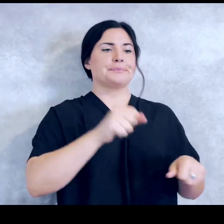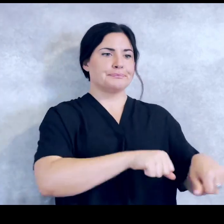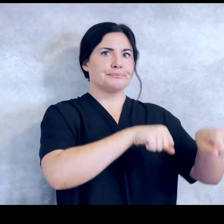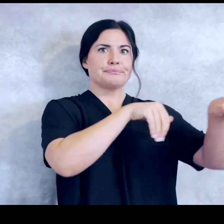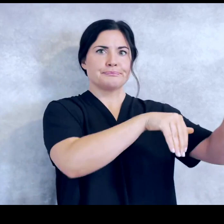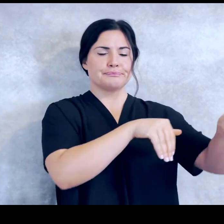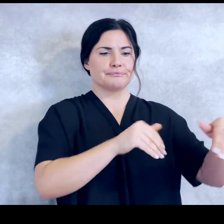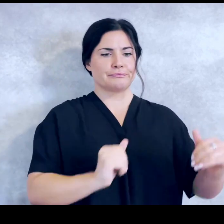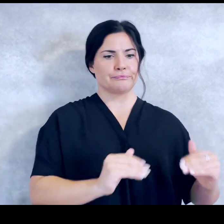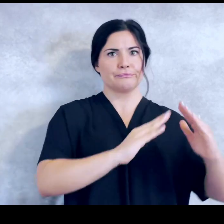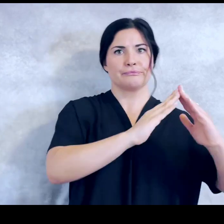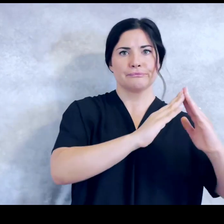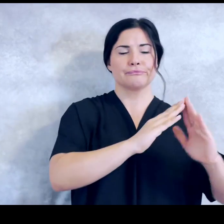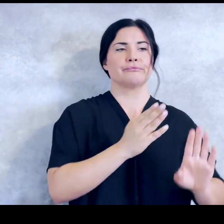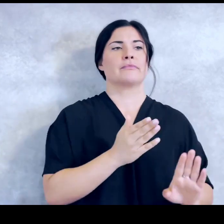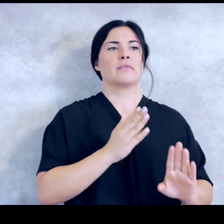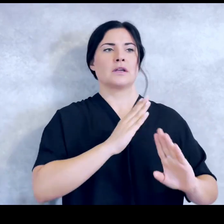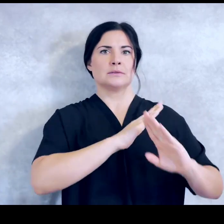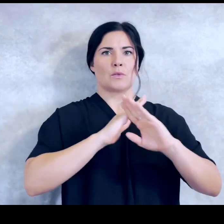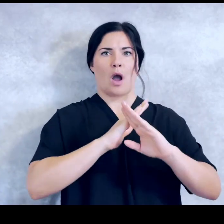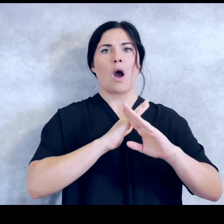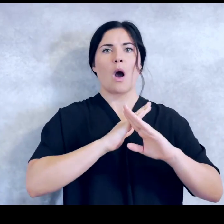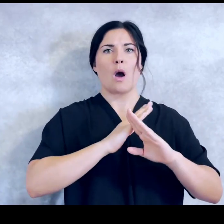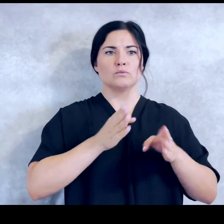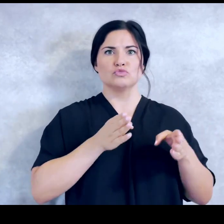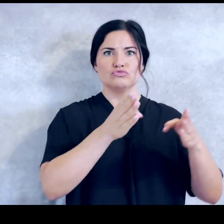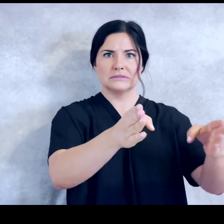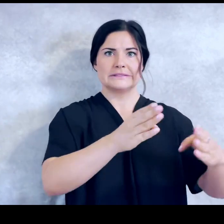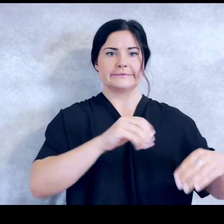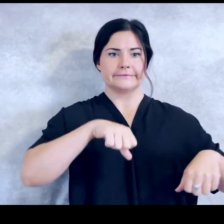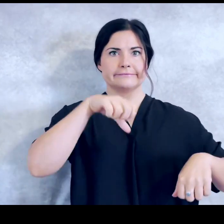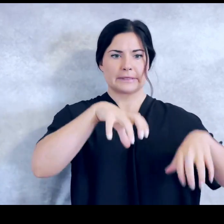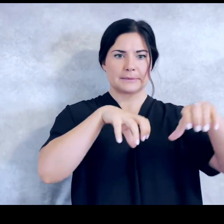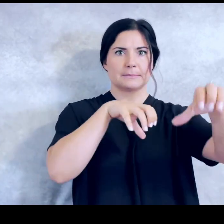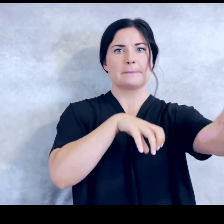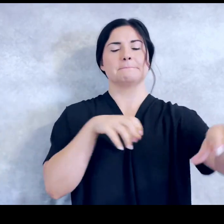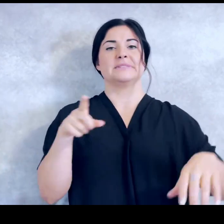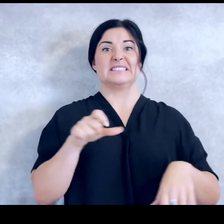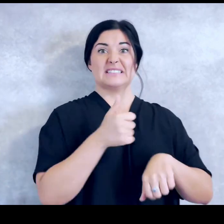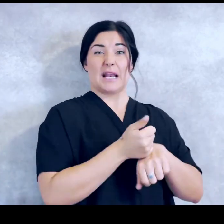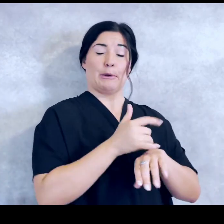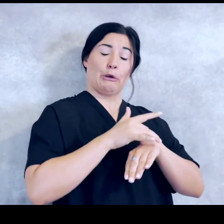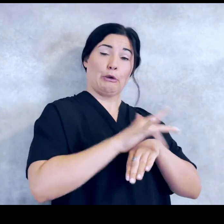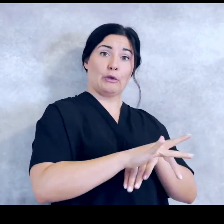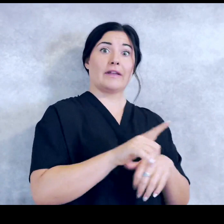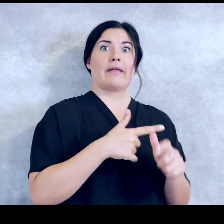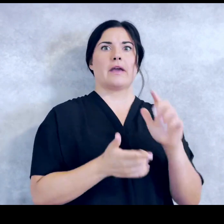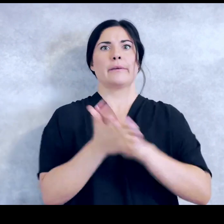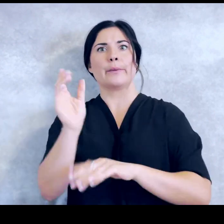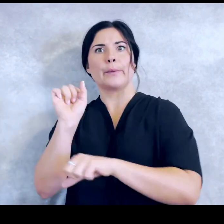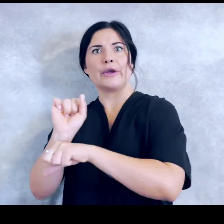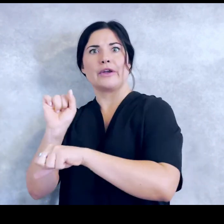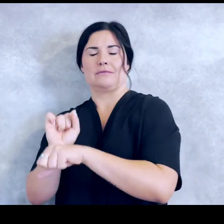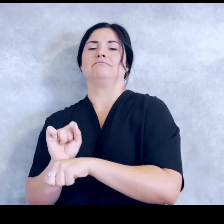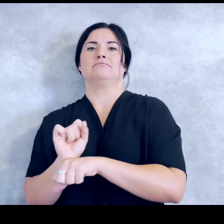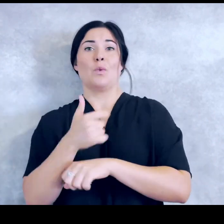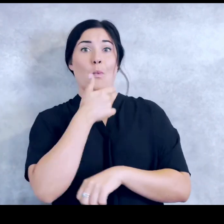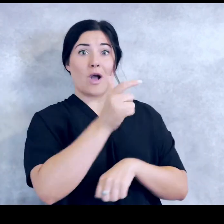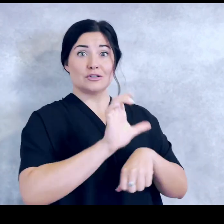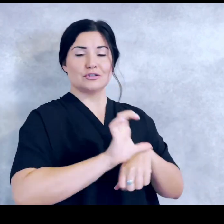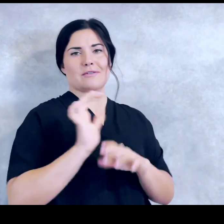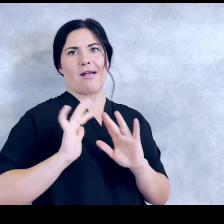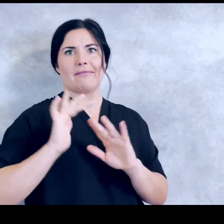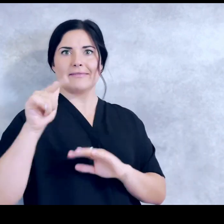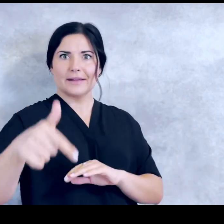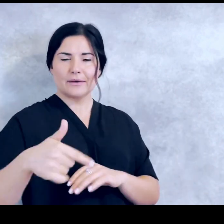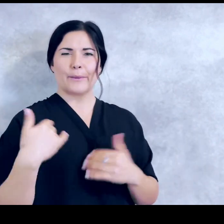stanchions, our road blocks, everything before he goes to work. And so he's there now, and he's going to unfortunately have to join us online